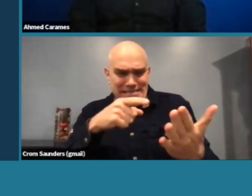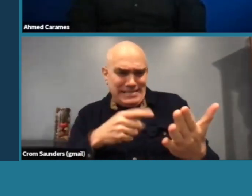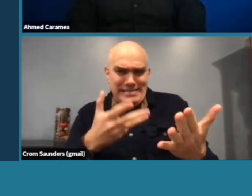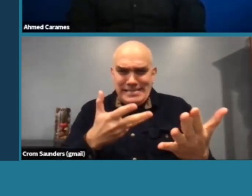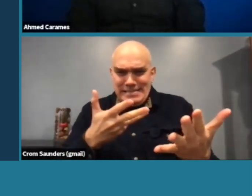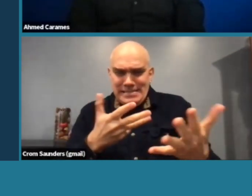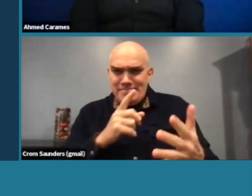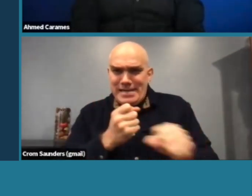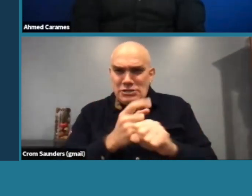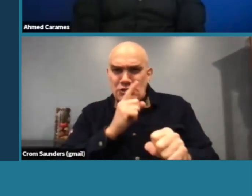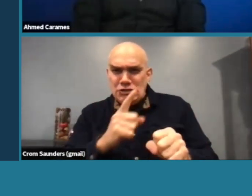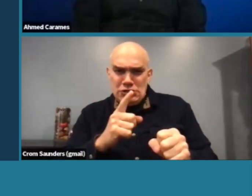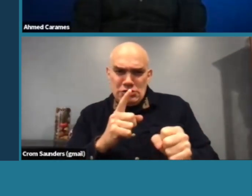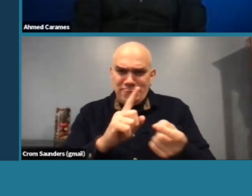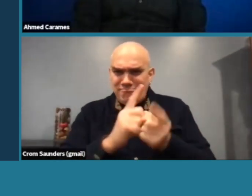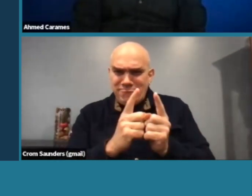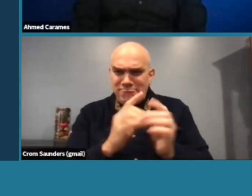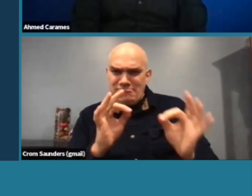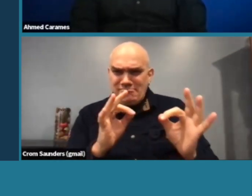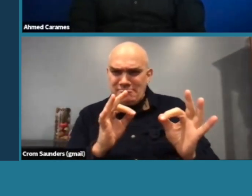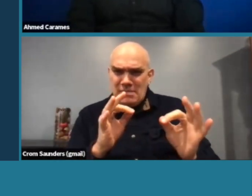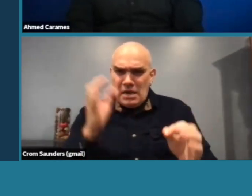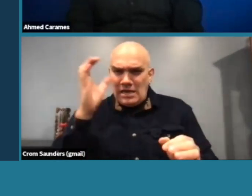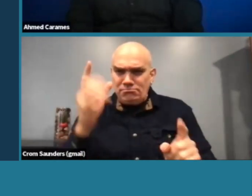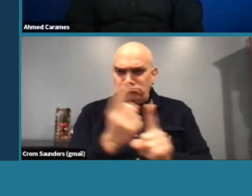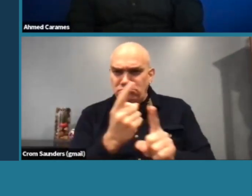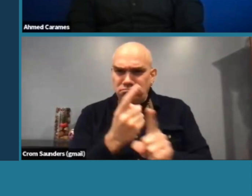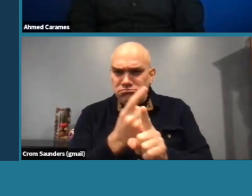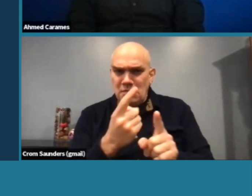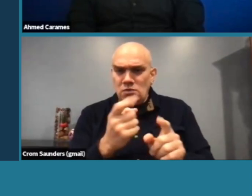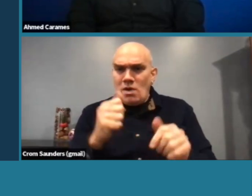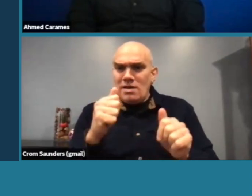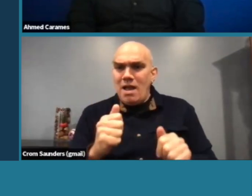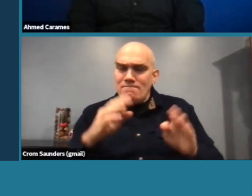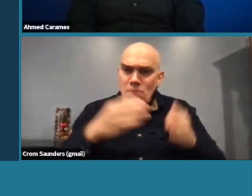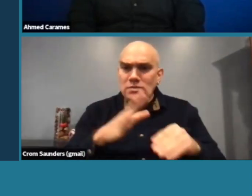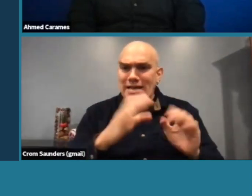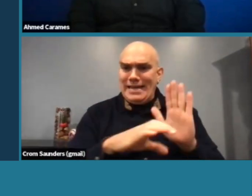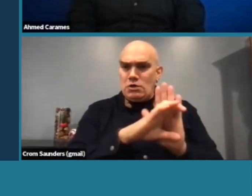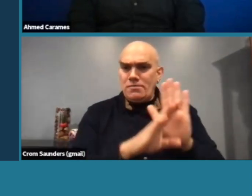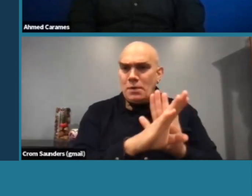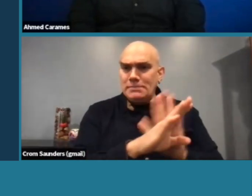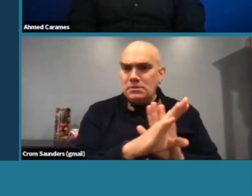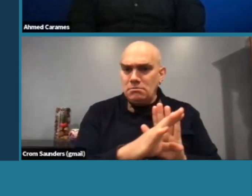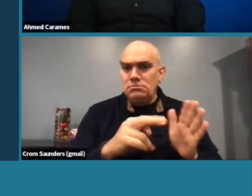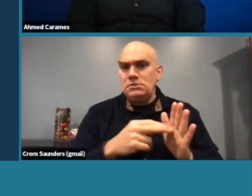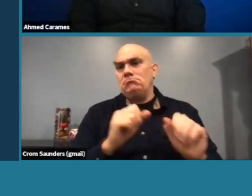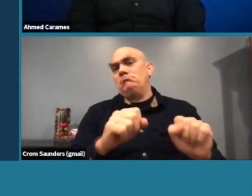first language. Maybe their first language is ASL, and now they're trying to read a script in English, so they want to make sure that they get it